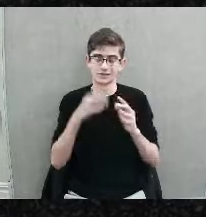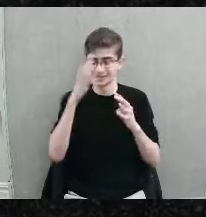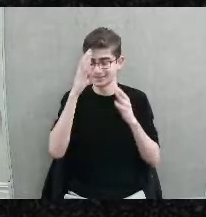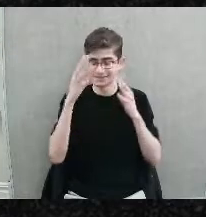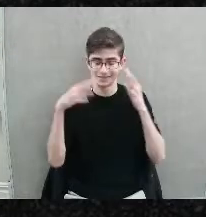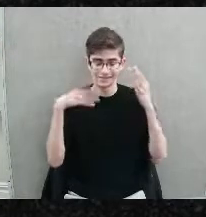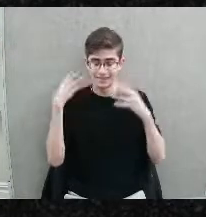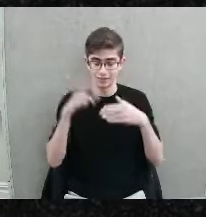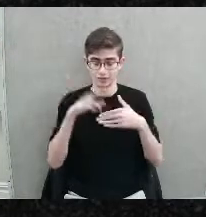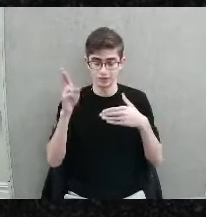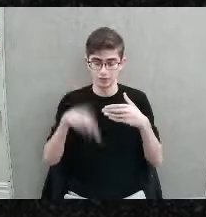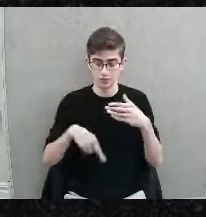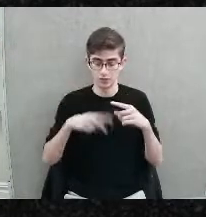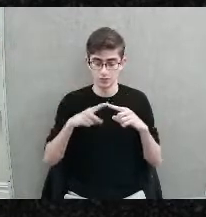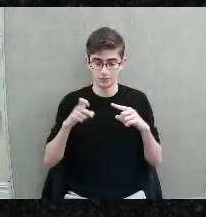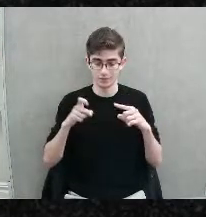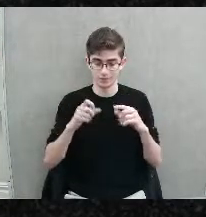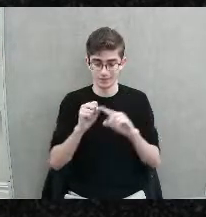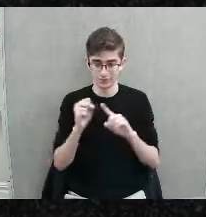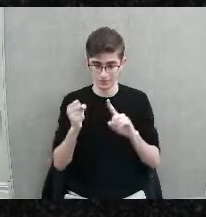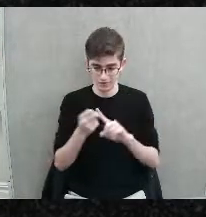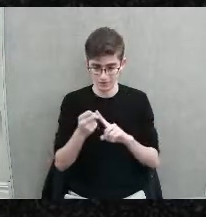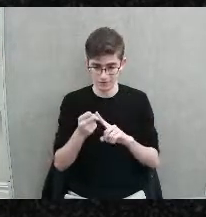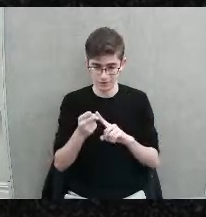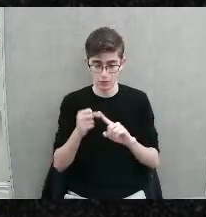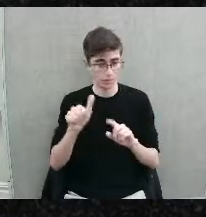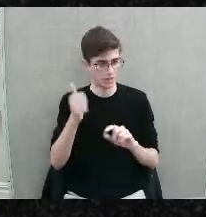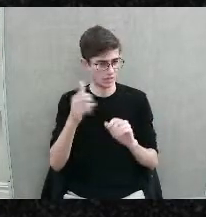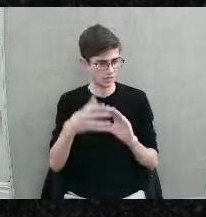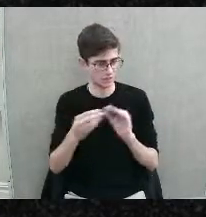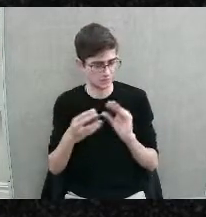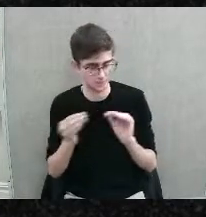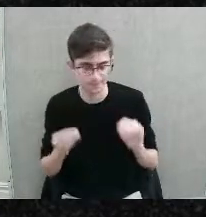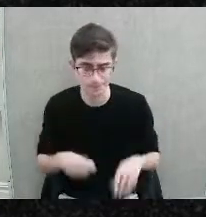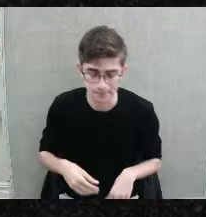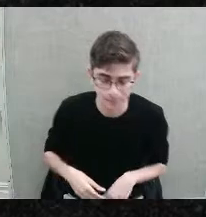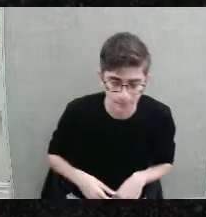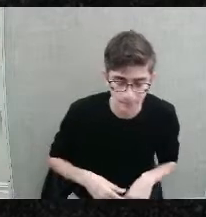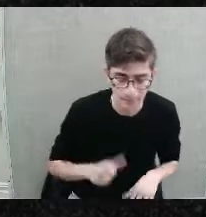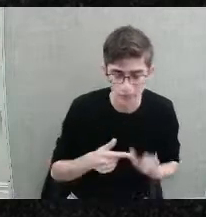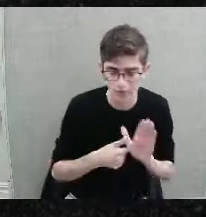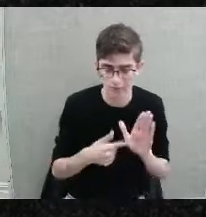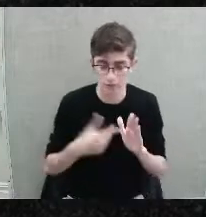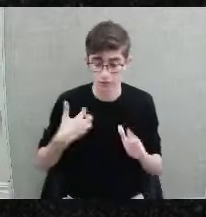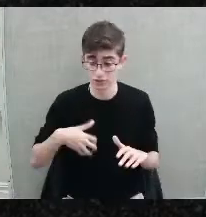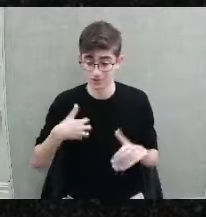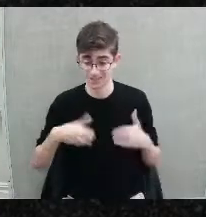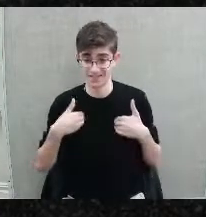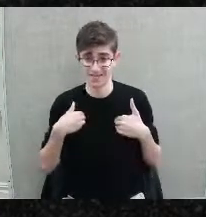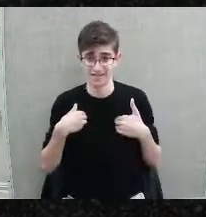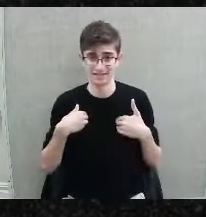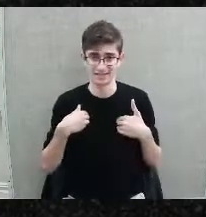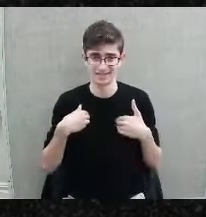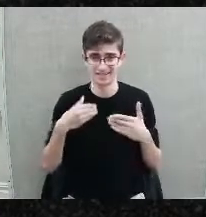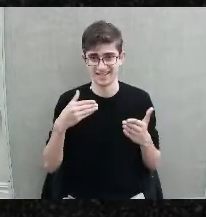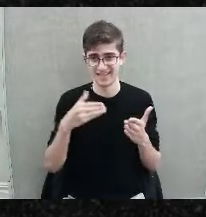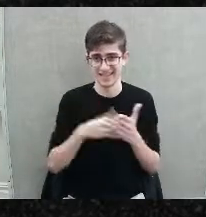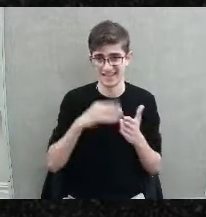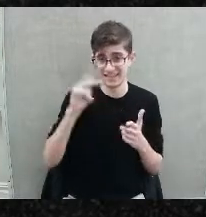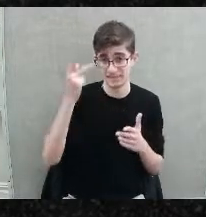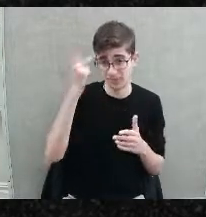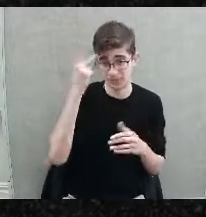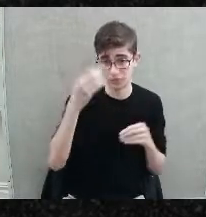those discourse circulating. In Argentina, we have, as in other countries, a movement, an anti-political movement